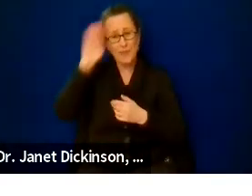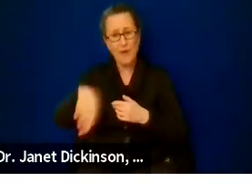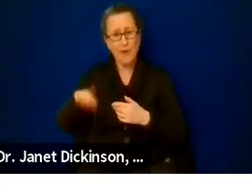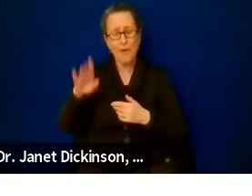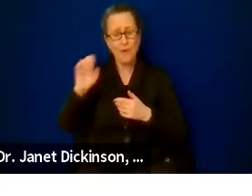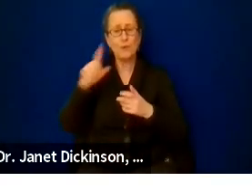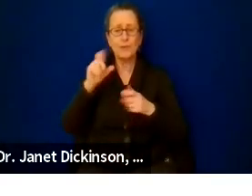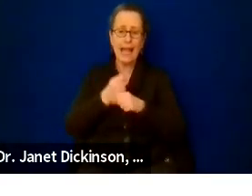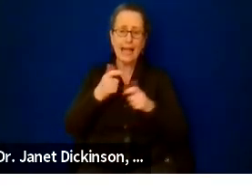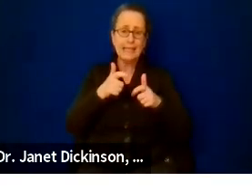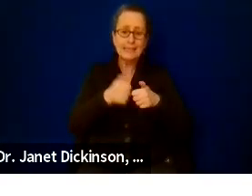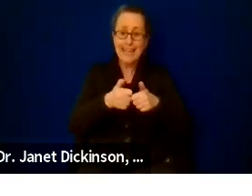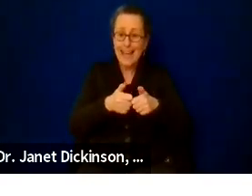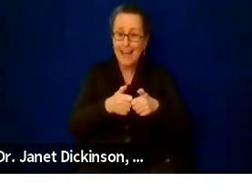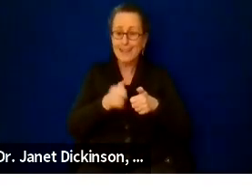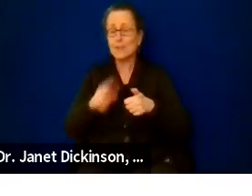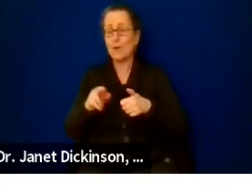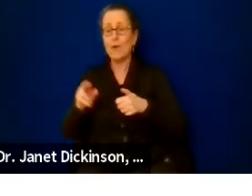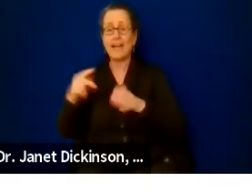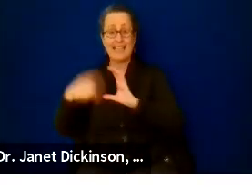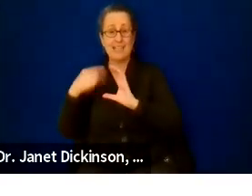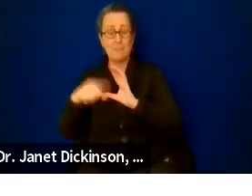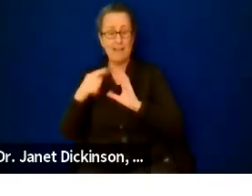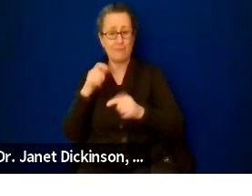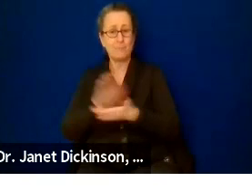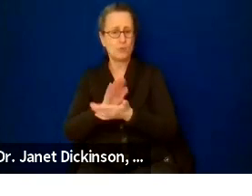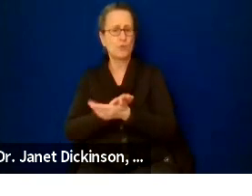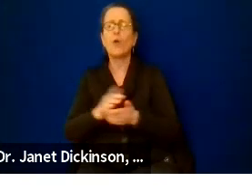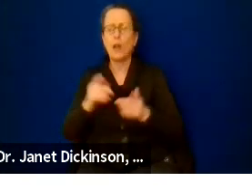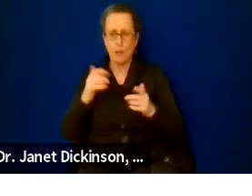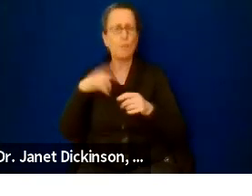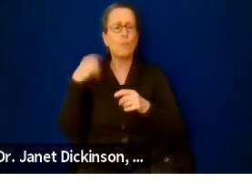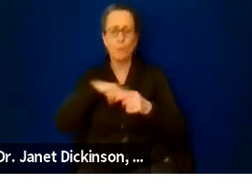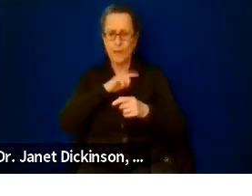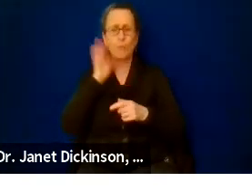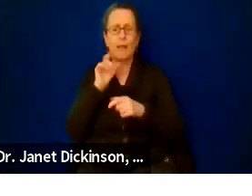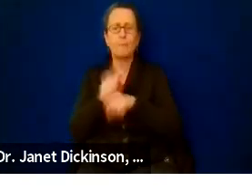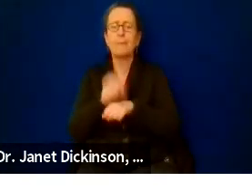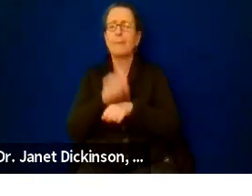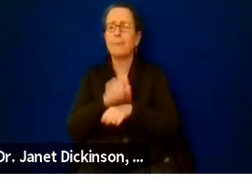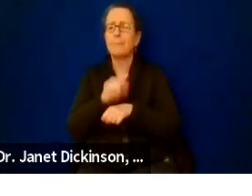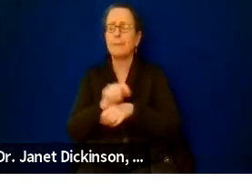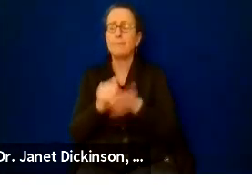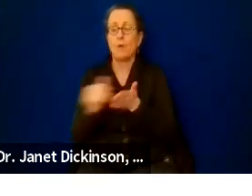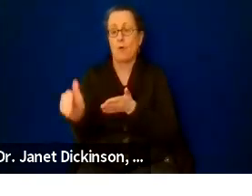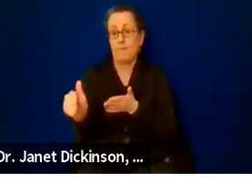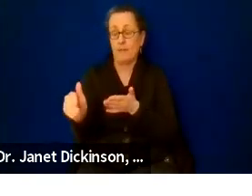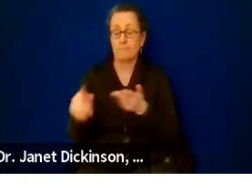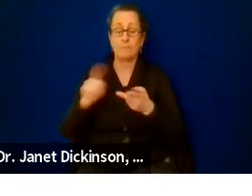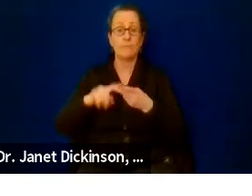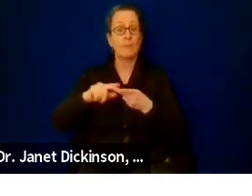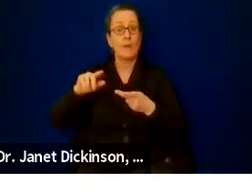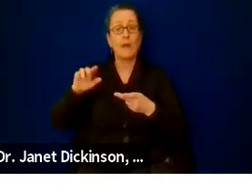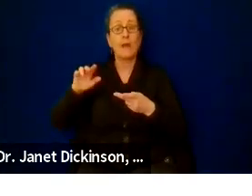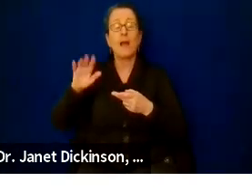that. So again, make sure that if you have access to the parent portal in PowerSchool, that your email is correct. And